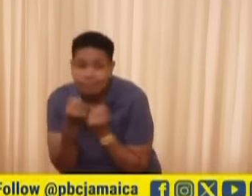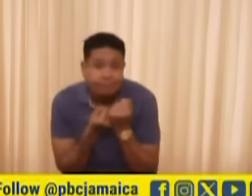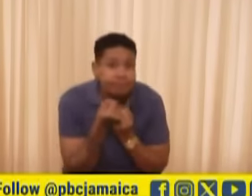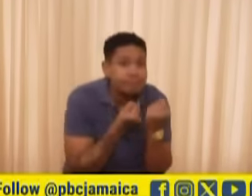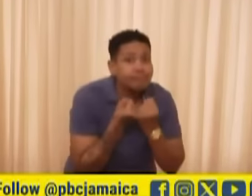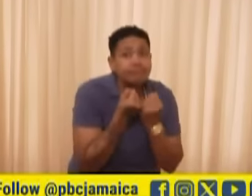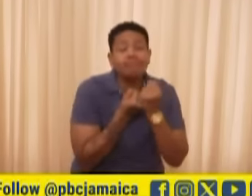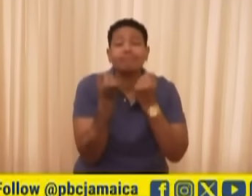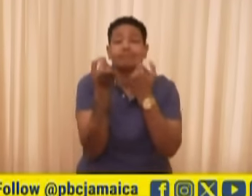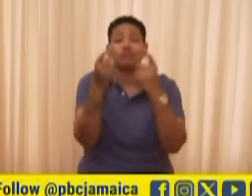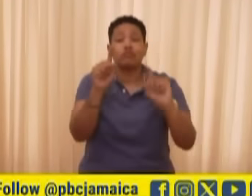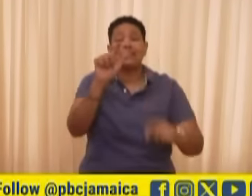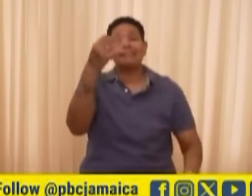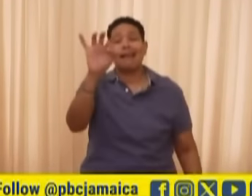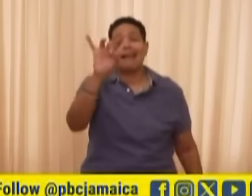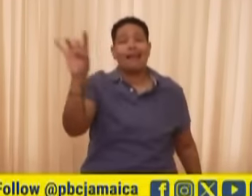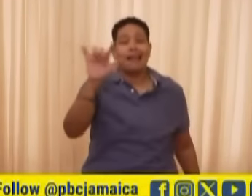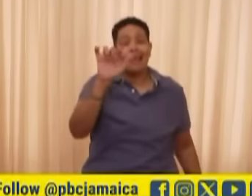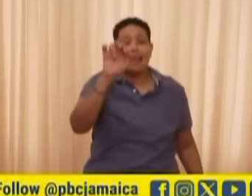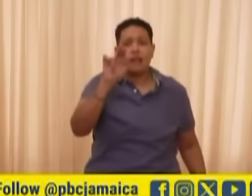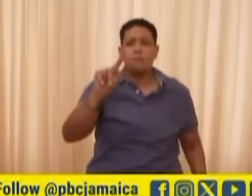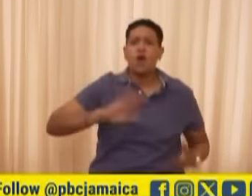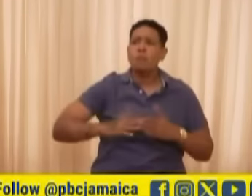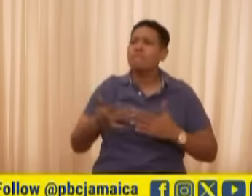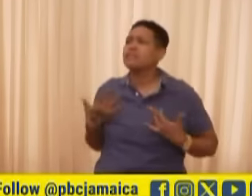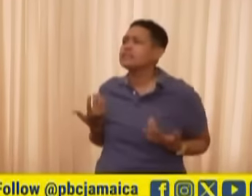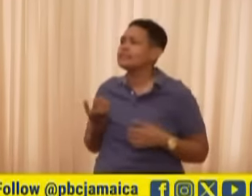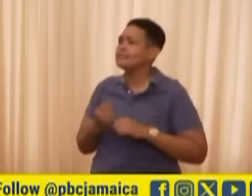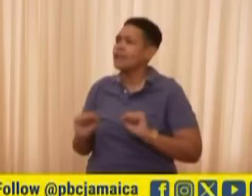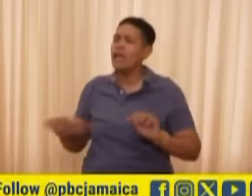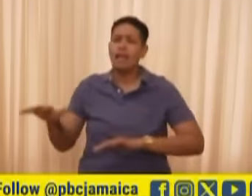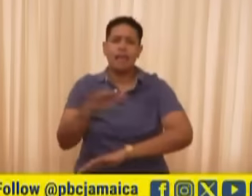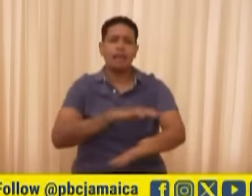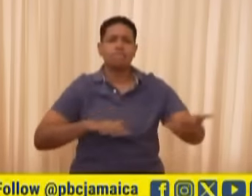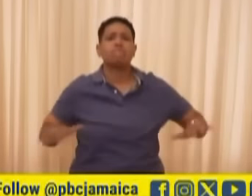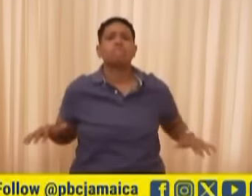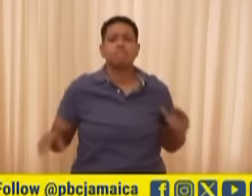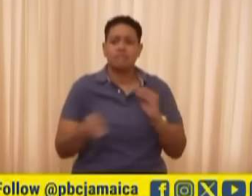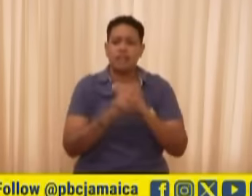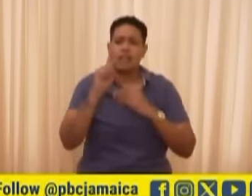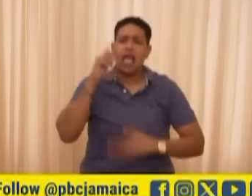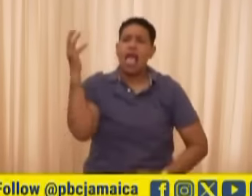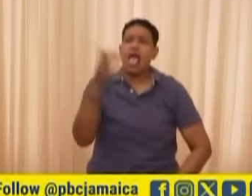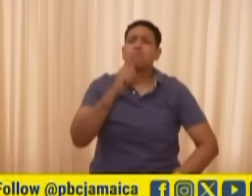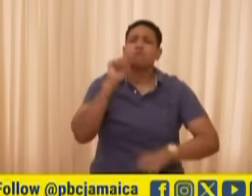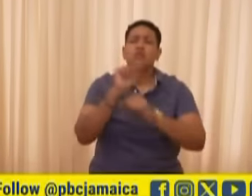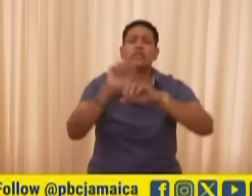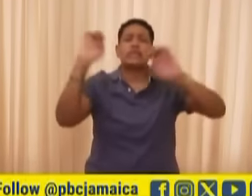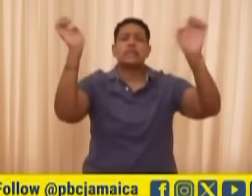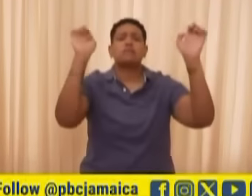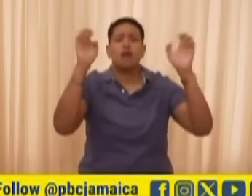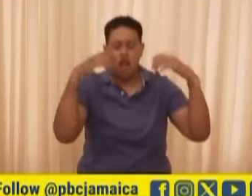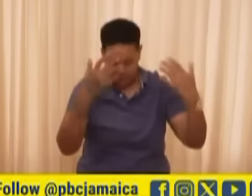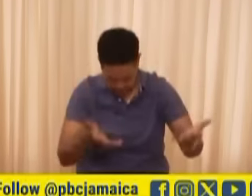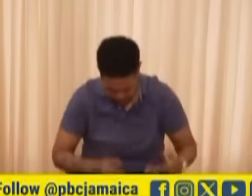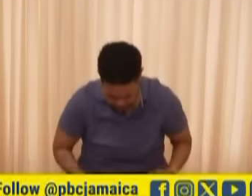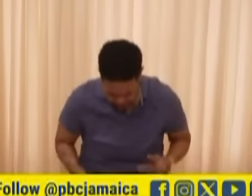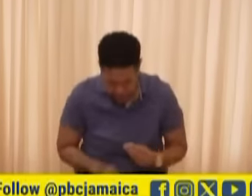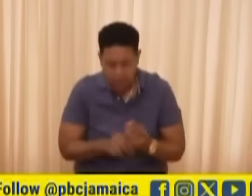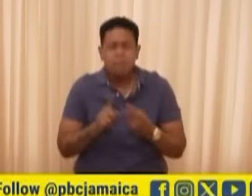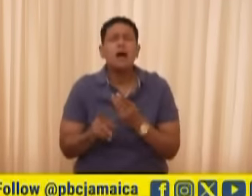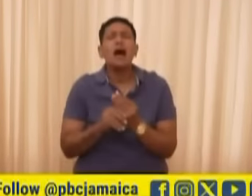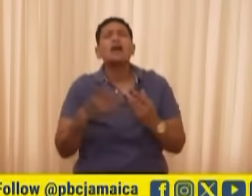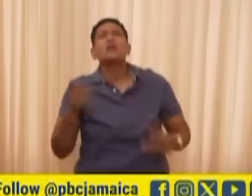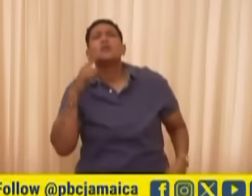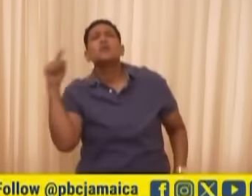And that helped to keep the community safe. It helped to deal with emergencies